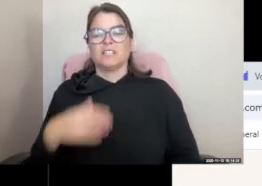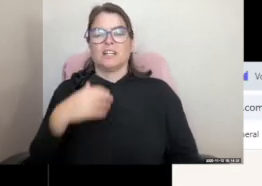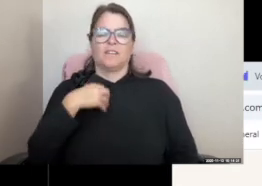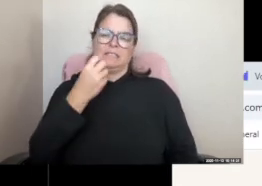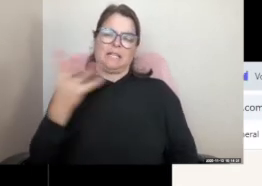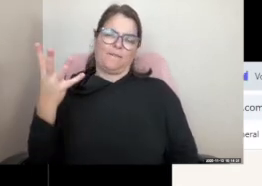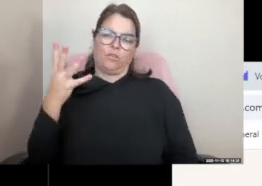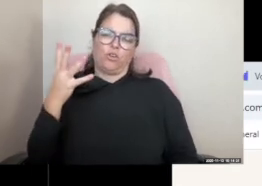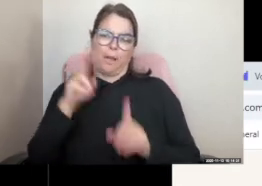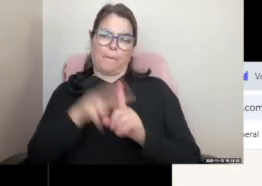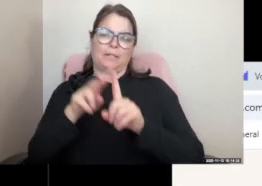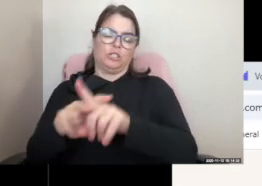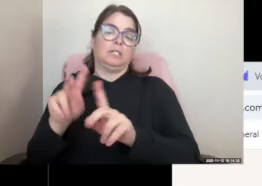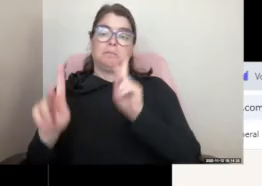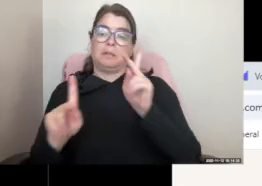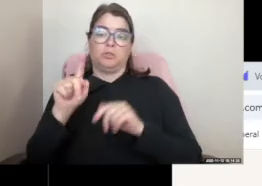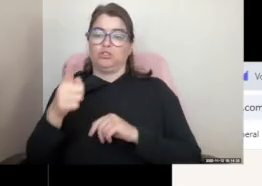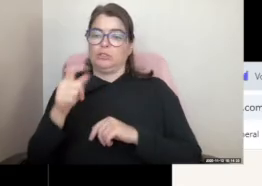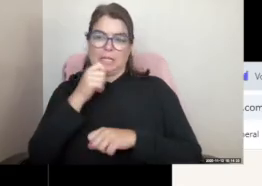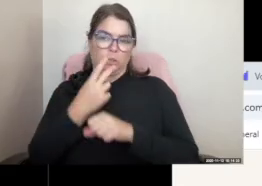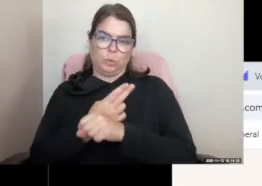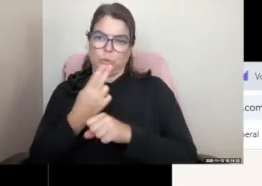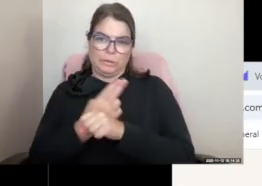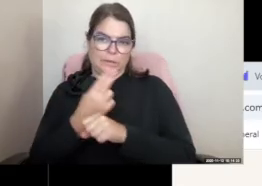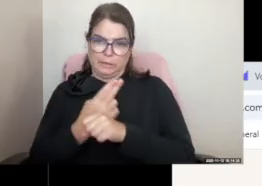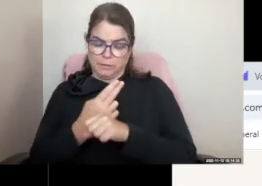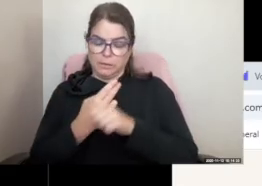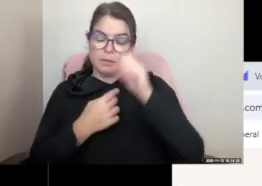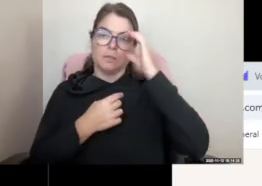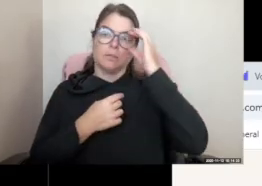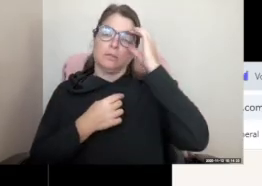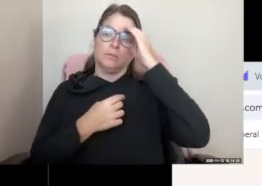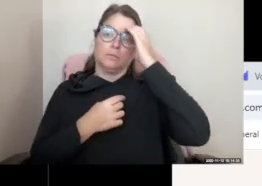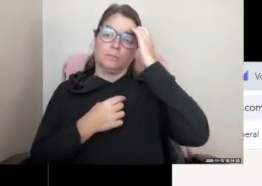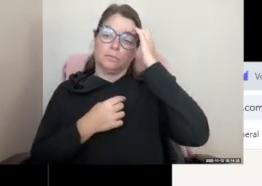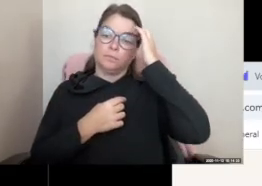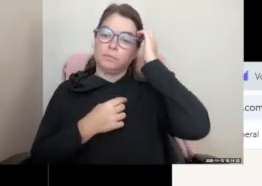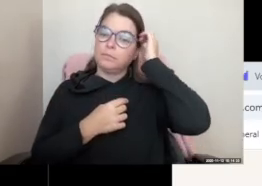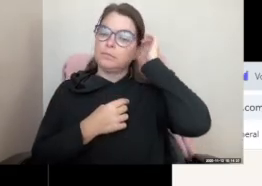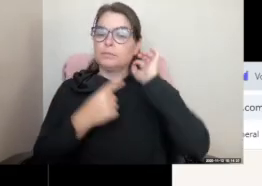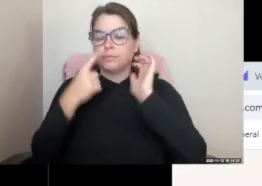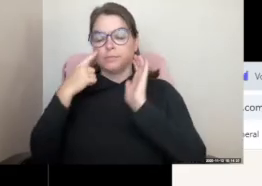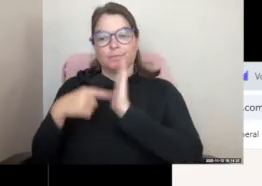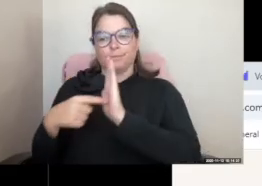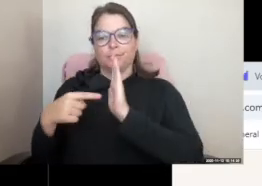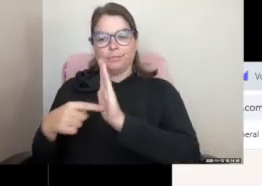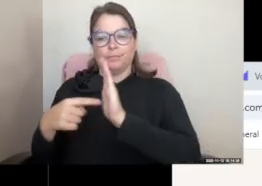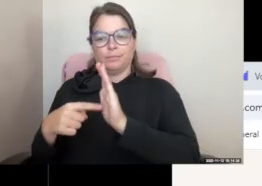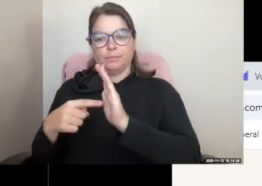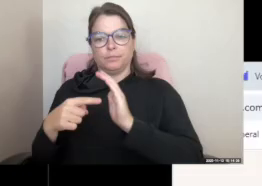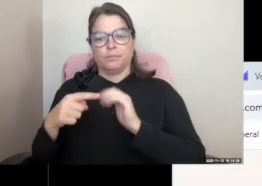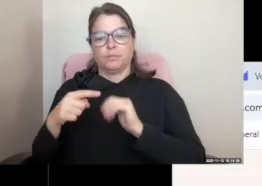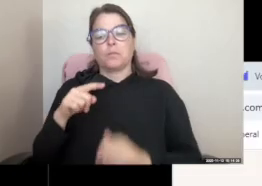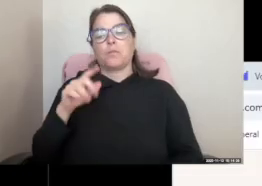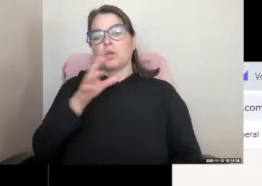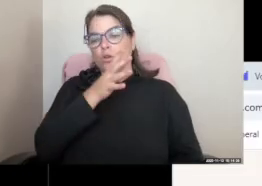that's something that would fill some needs that are currently not met by BEVs, which we're typically seeing